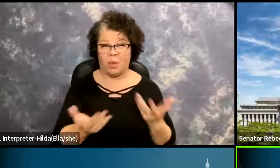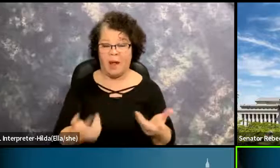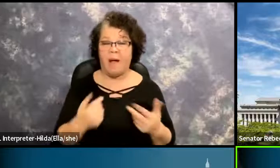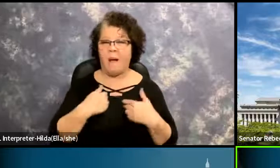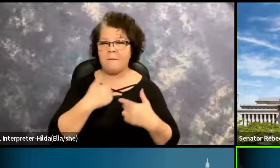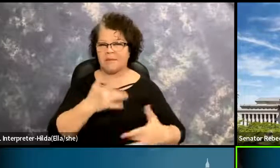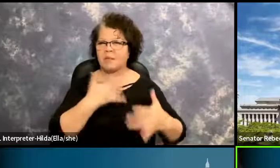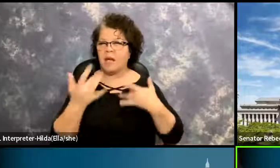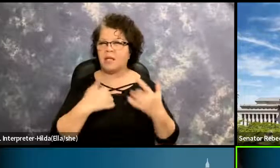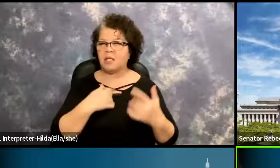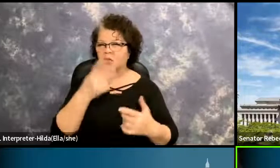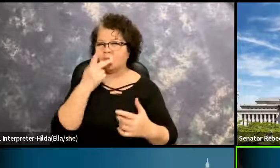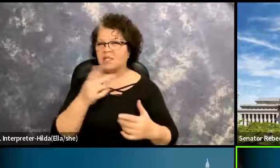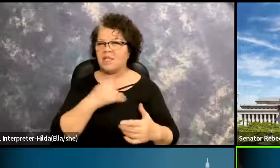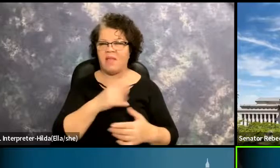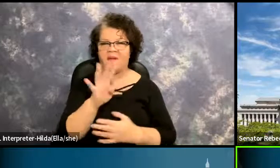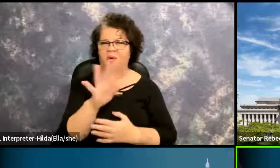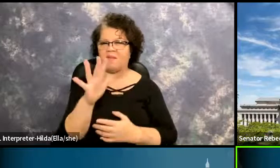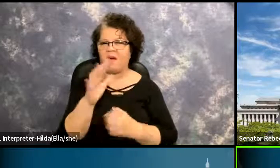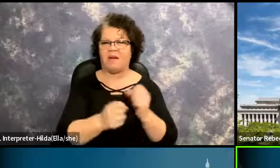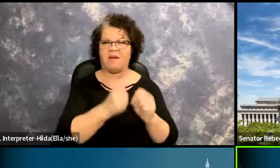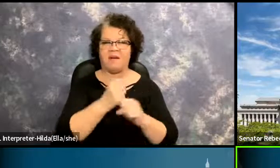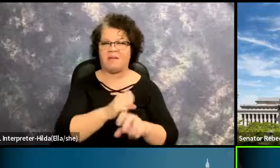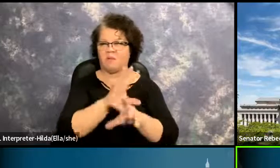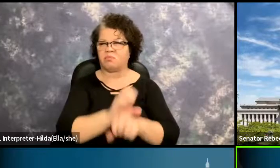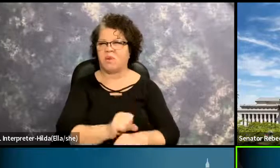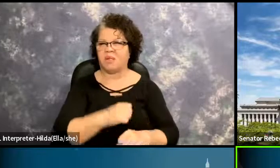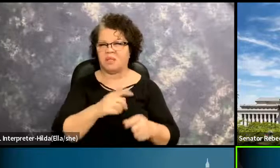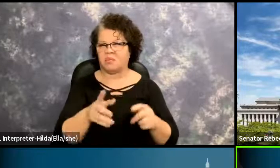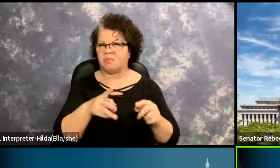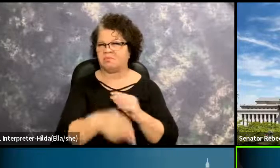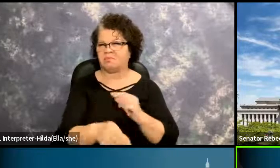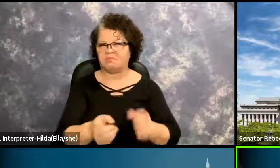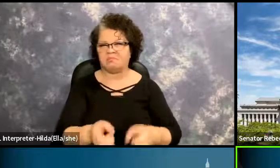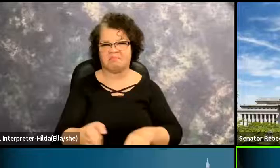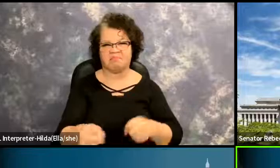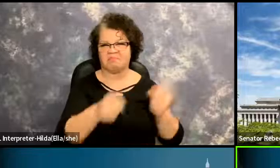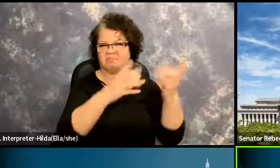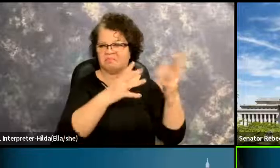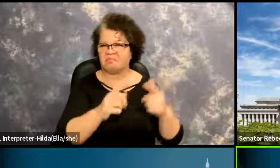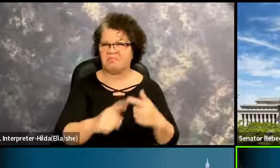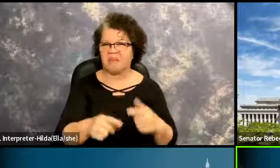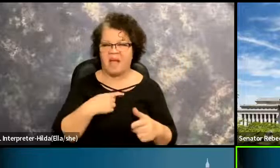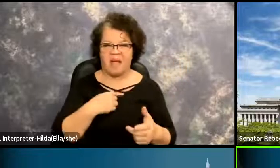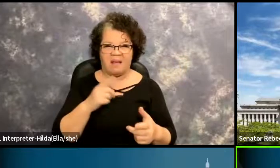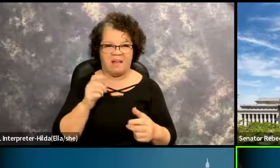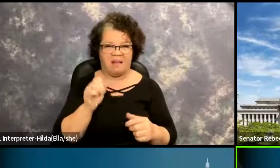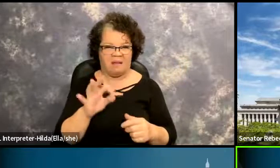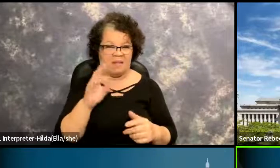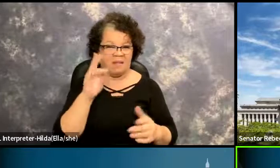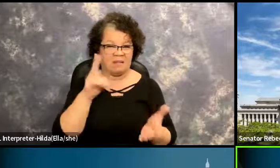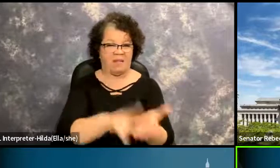see an end to that 45-year practice if we get that policy over the finish line and signed by the governor. And then I